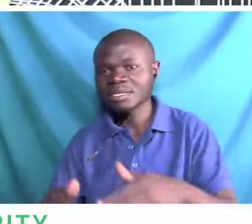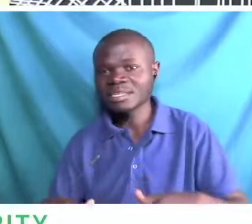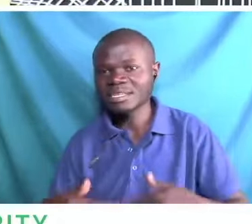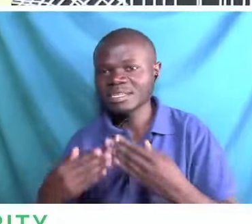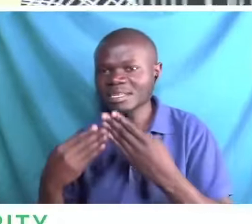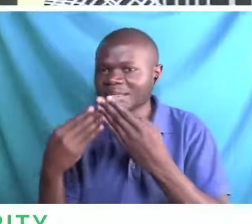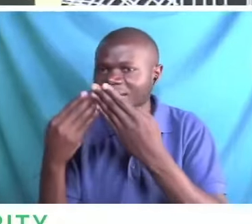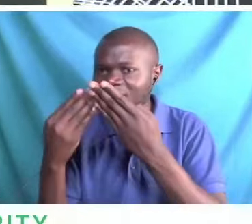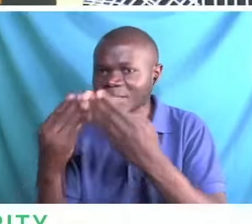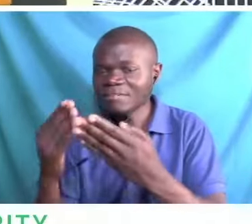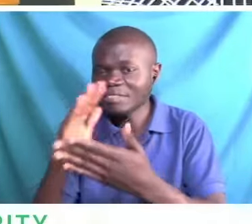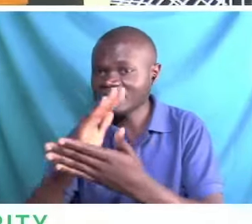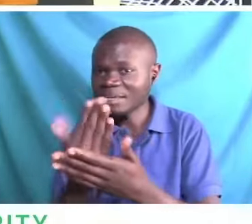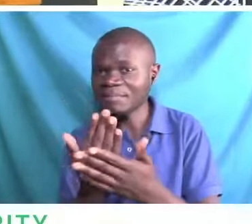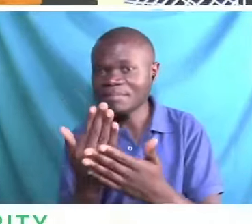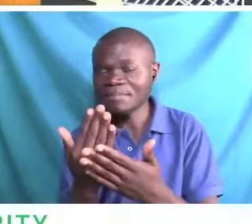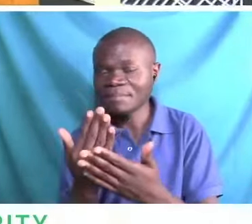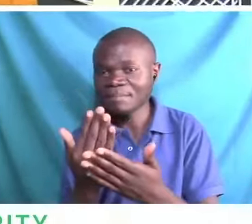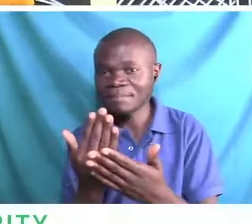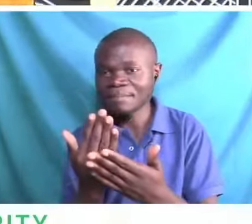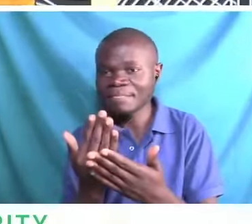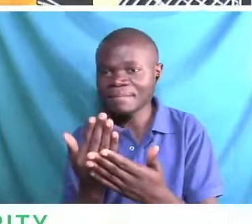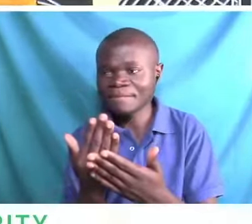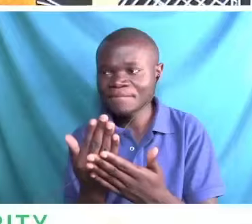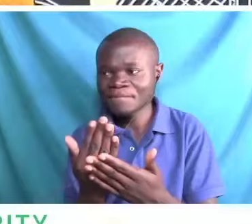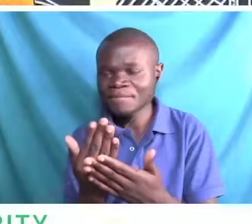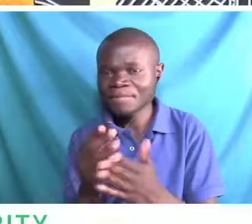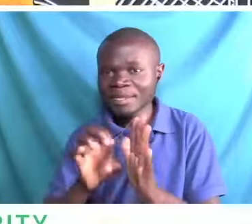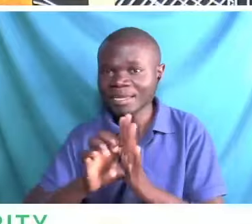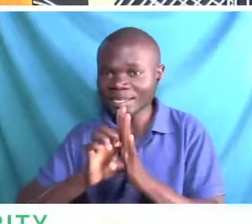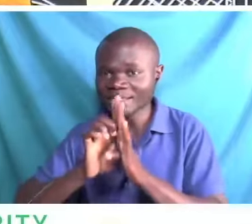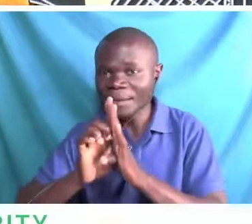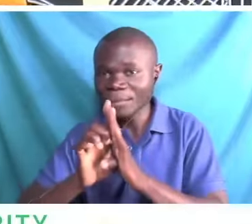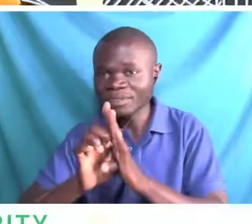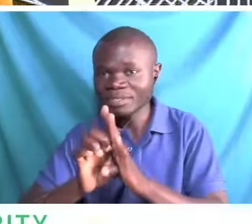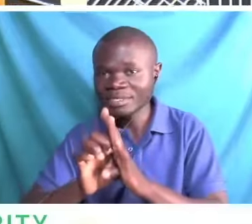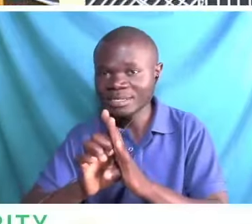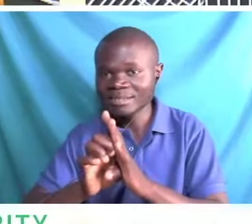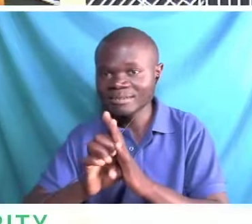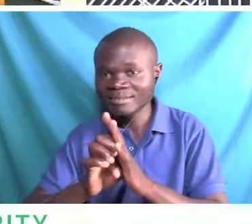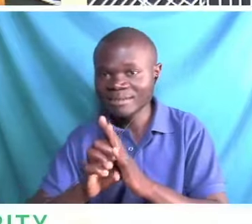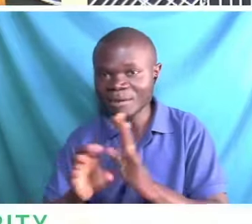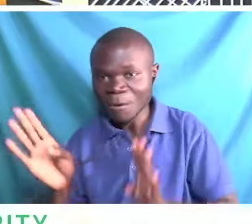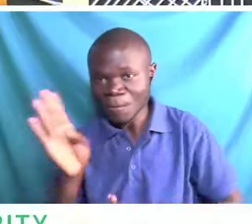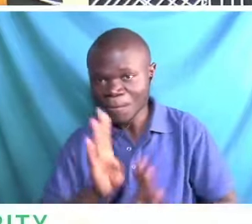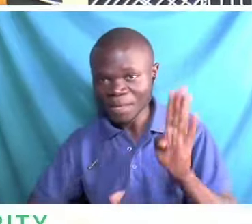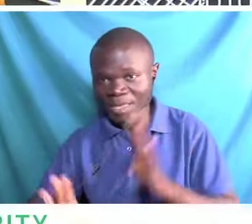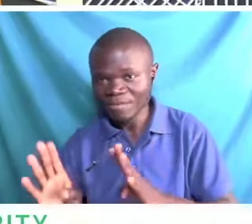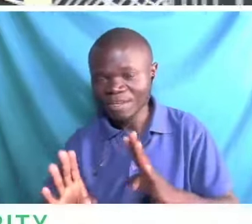some examples of habits that Christians need to put to death.